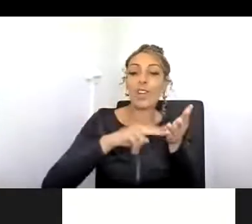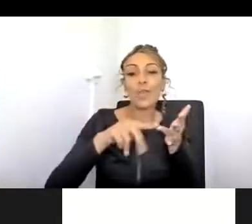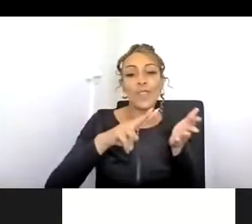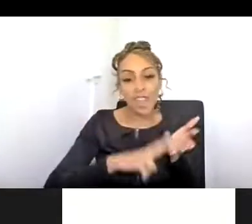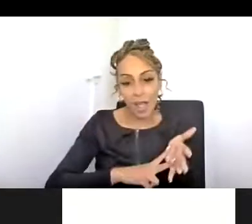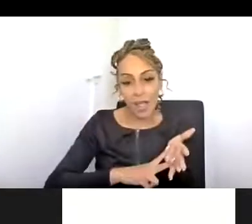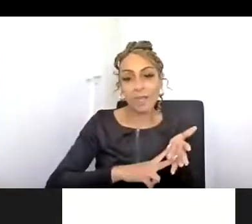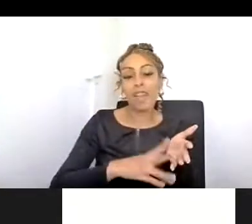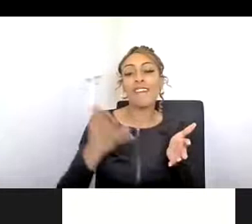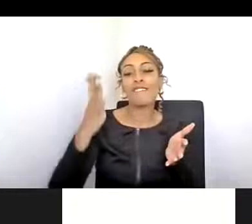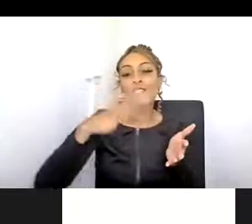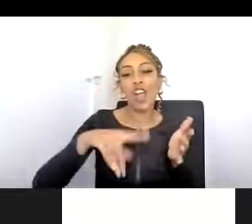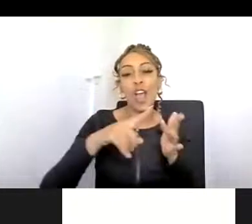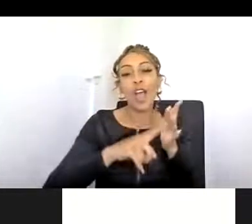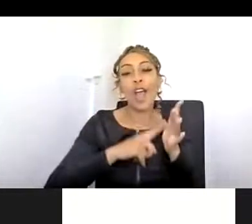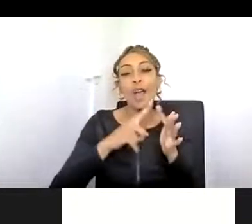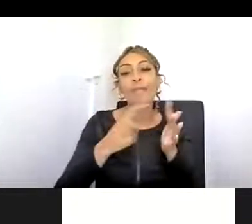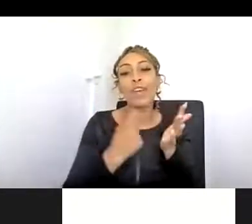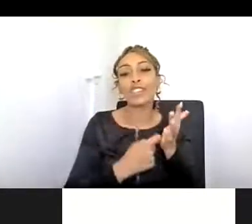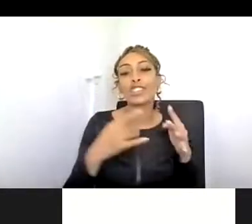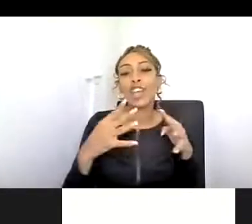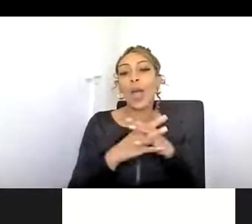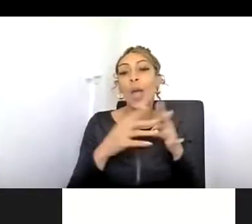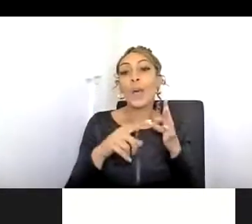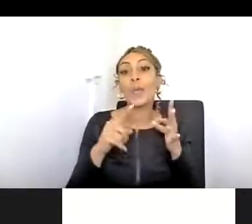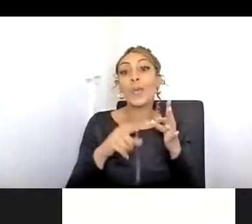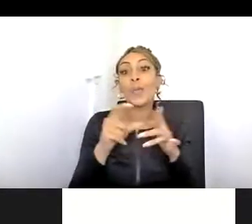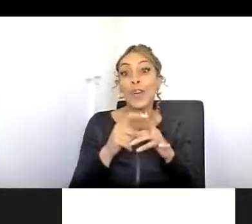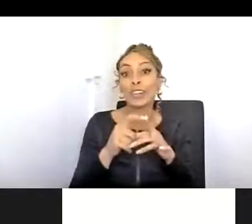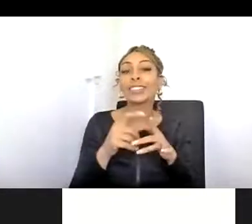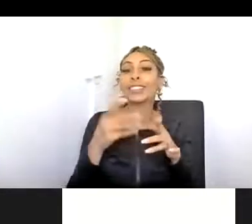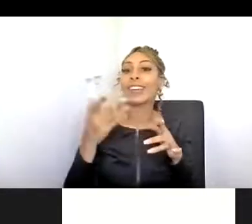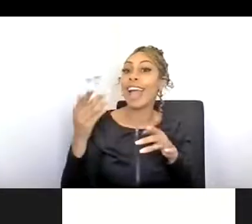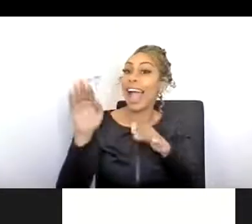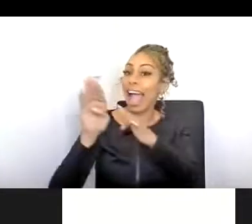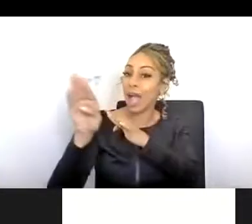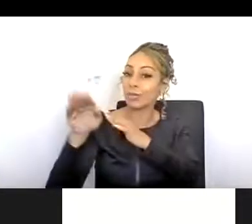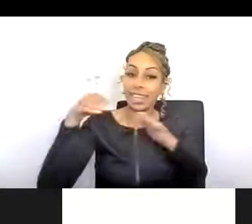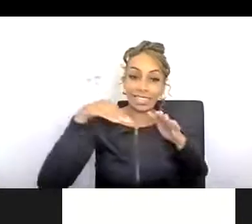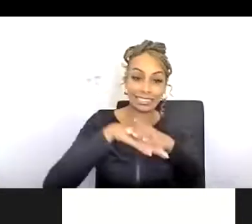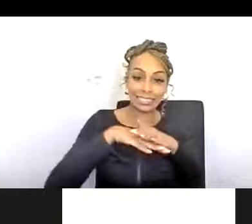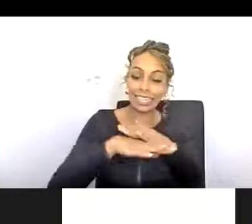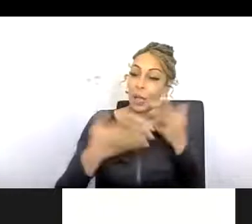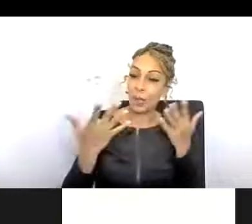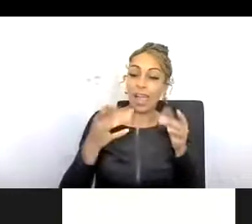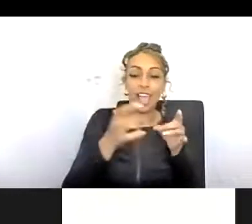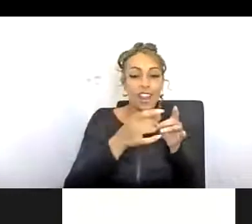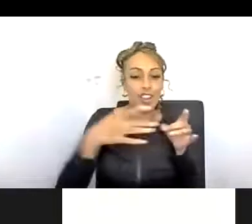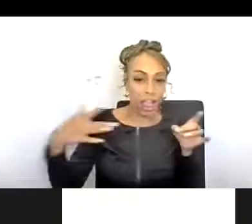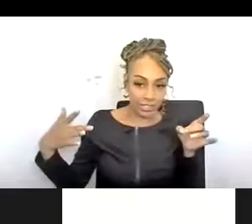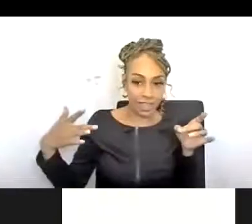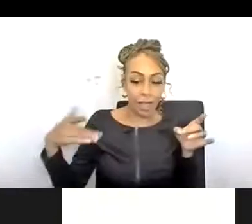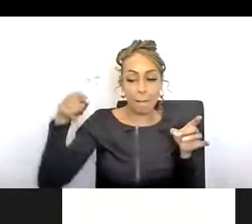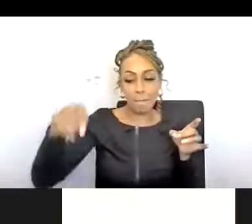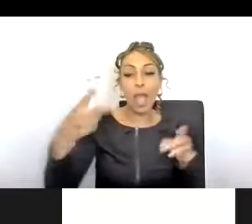from the Gerward Collection and Outside In's own collection at the Harley Gallery in Nottinghamshire, and that opens on the 20th